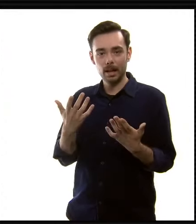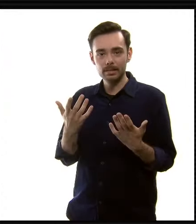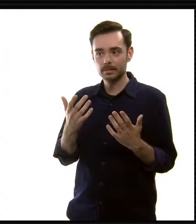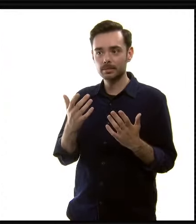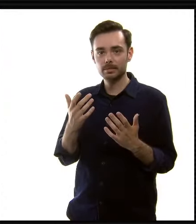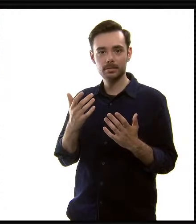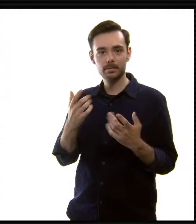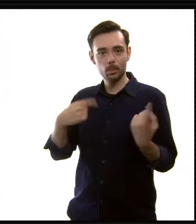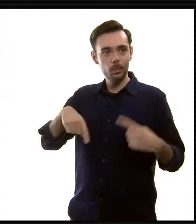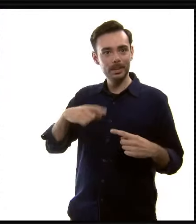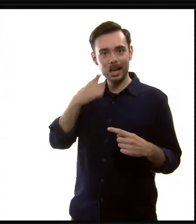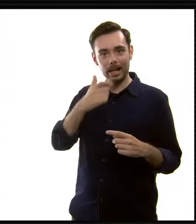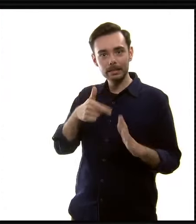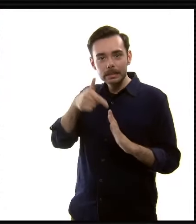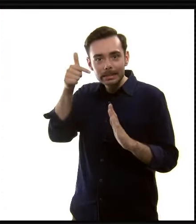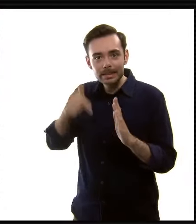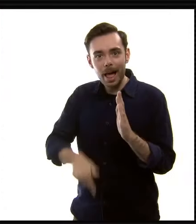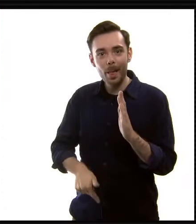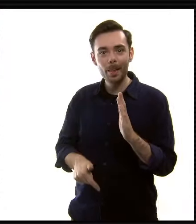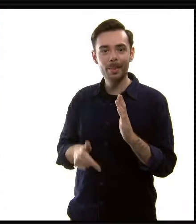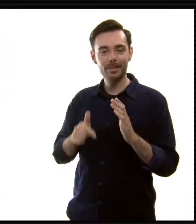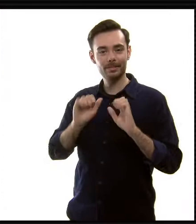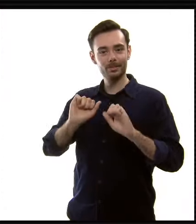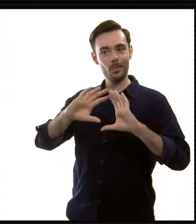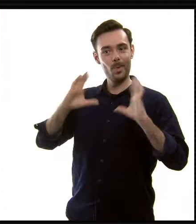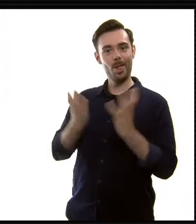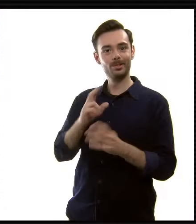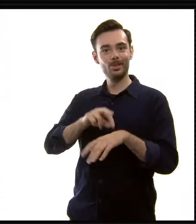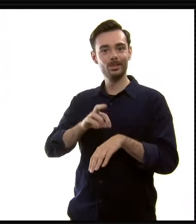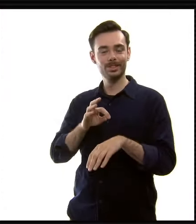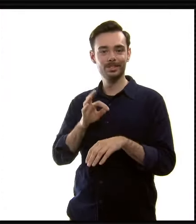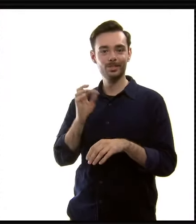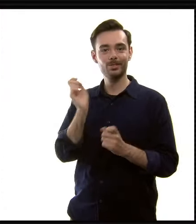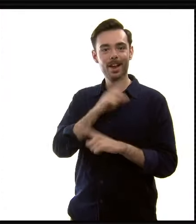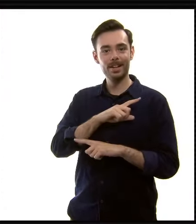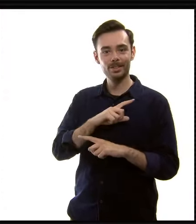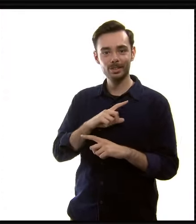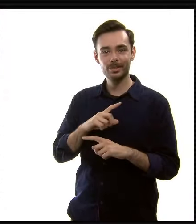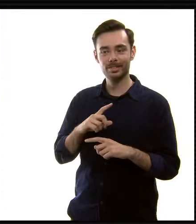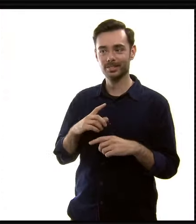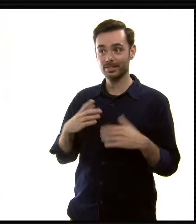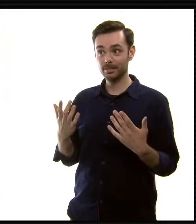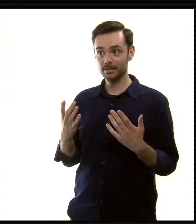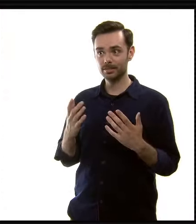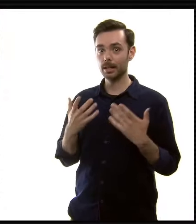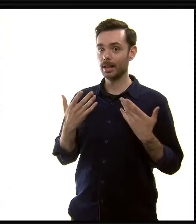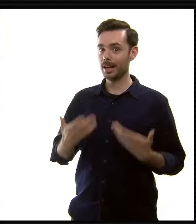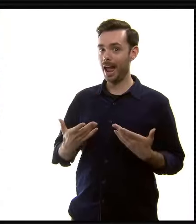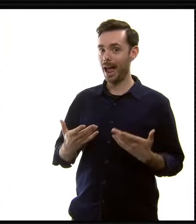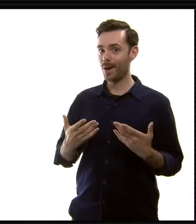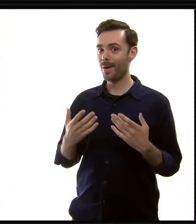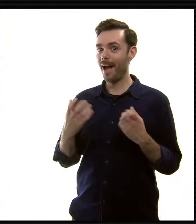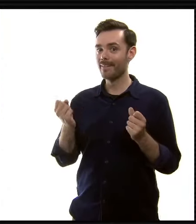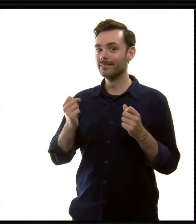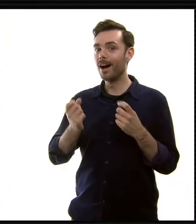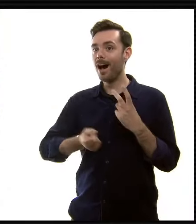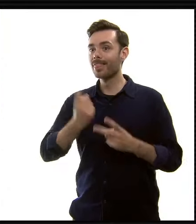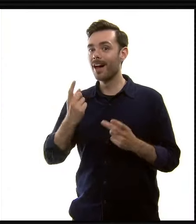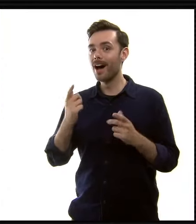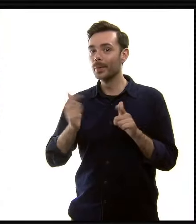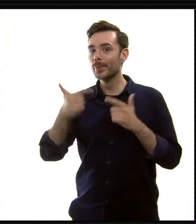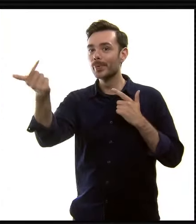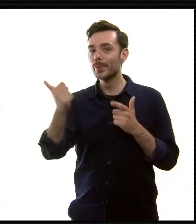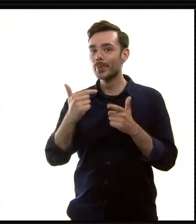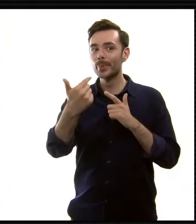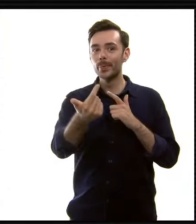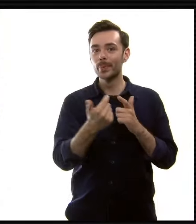located, you wouldn't believe this, some very excited people who are genuinely beaming in from other dimensions. So from a part of the multiverse too baffling